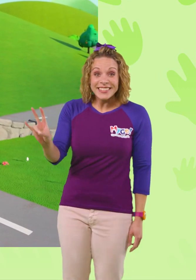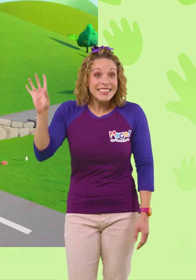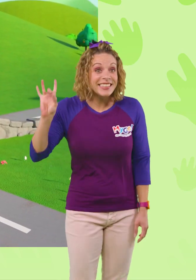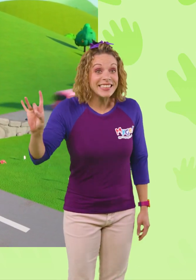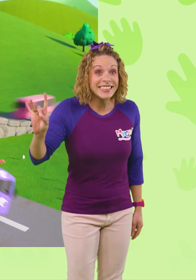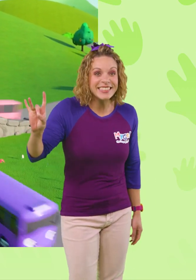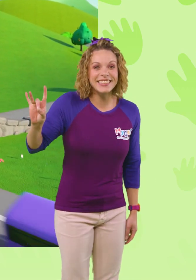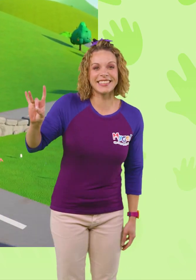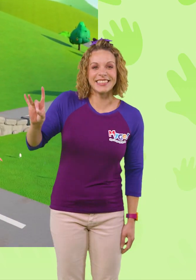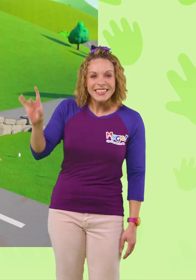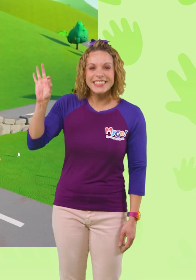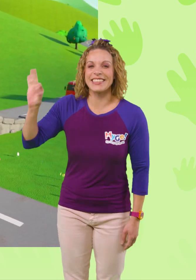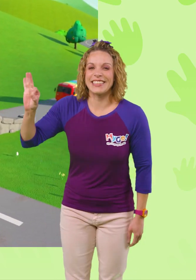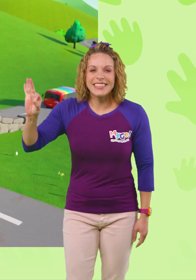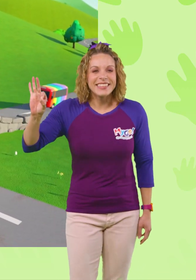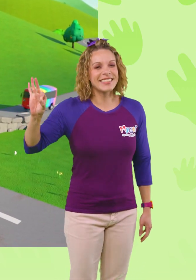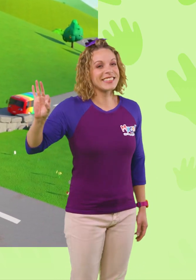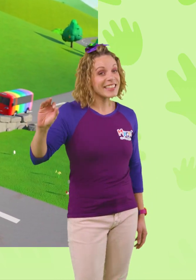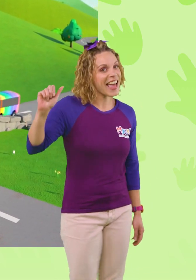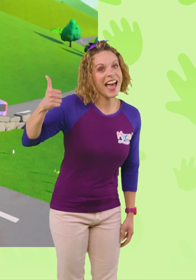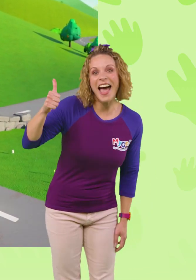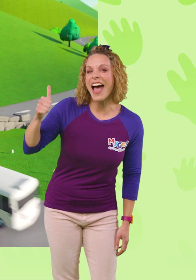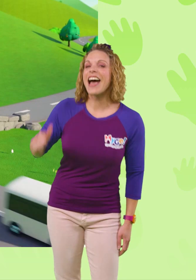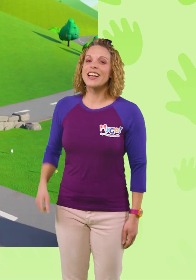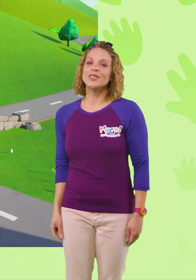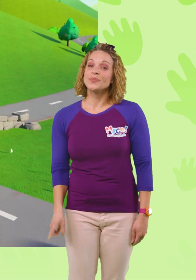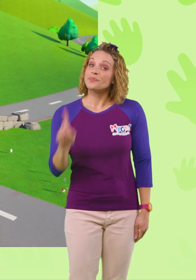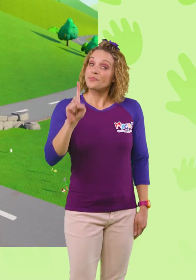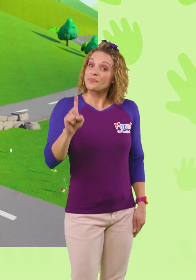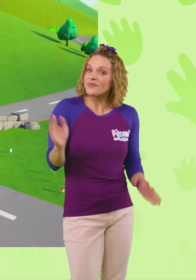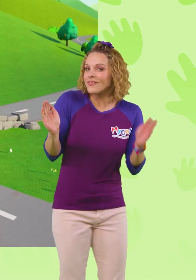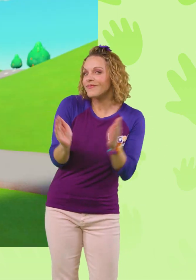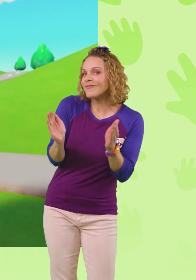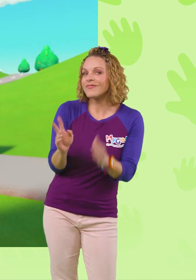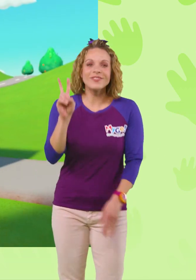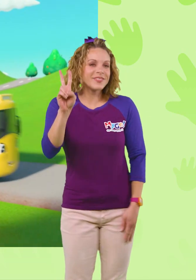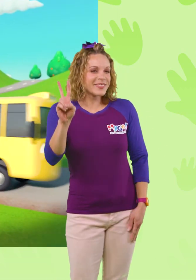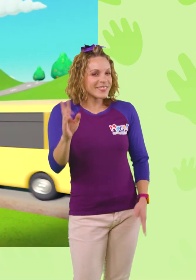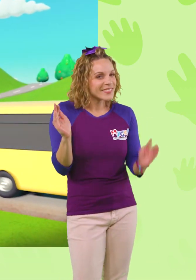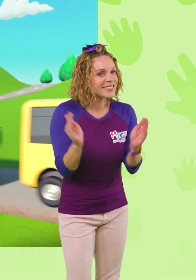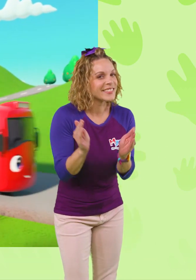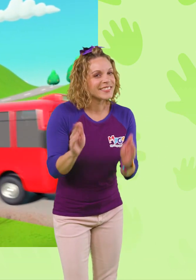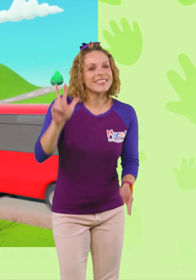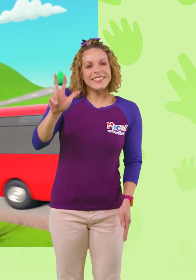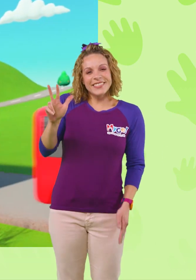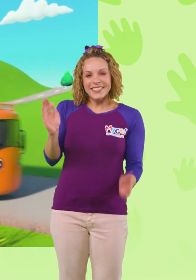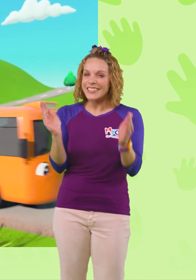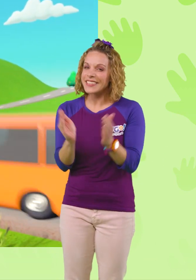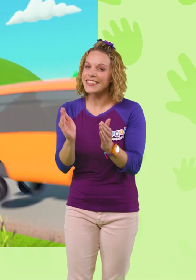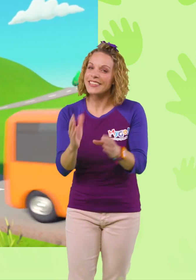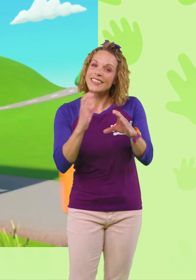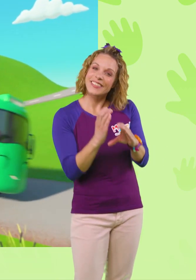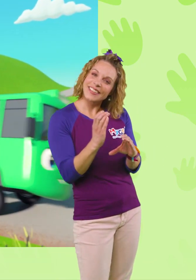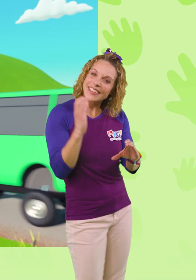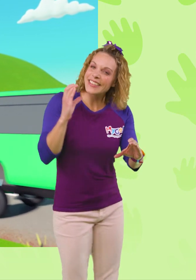Seven. Eight. Nine. Beep, ten. Beep. One little, two little,